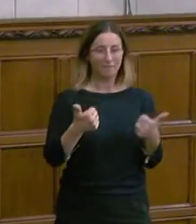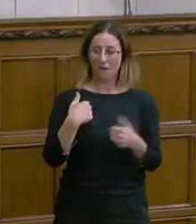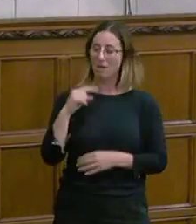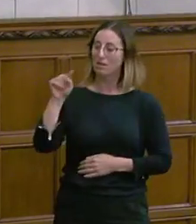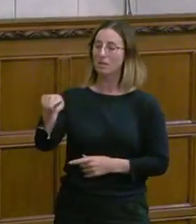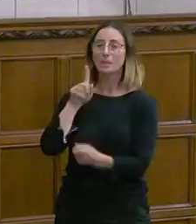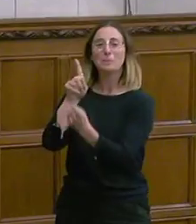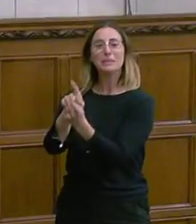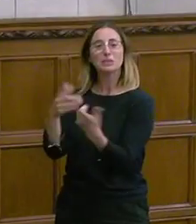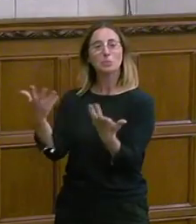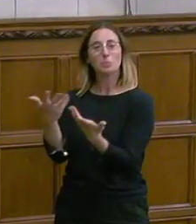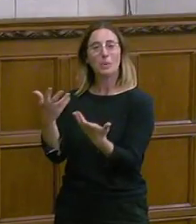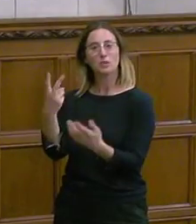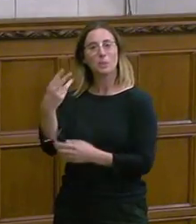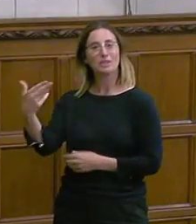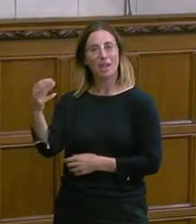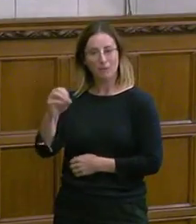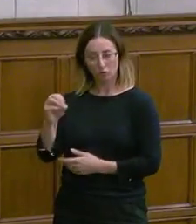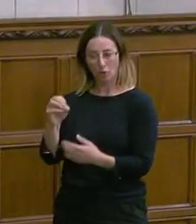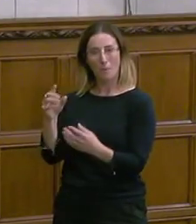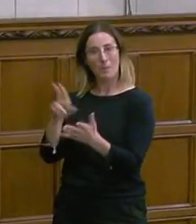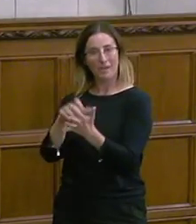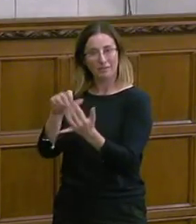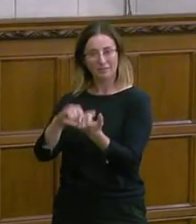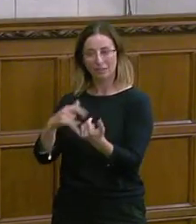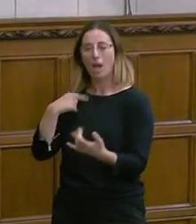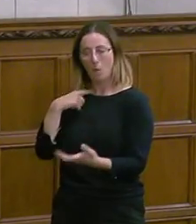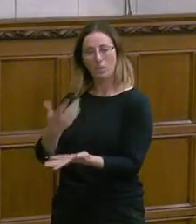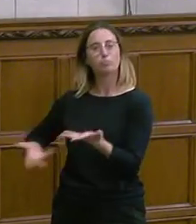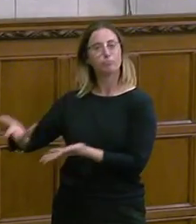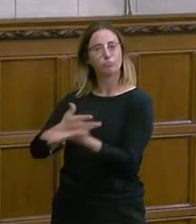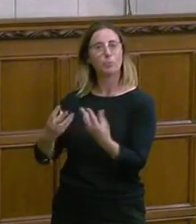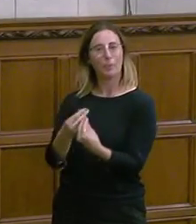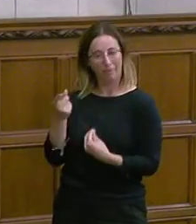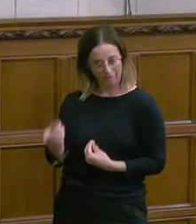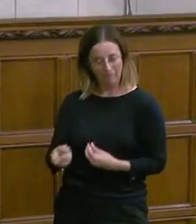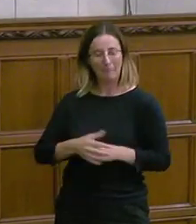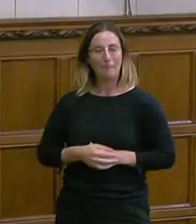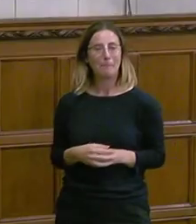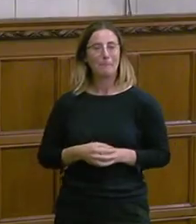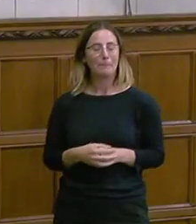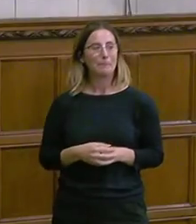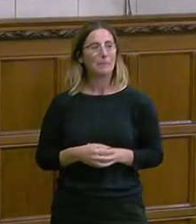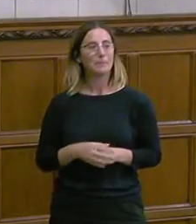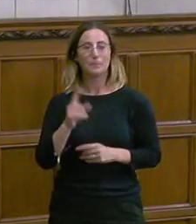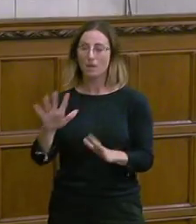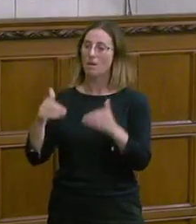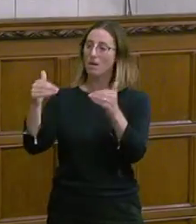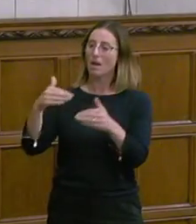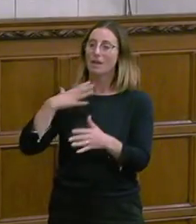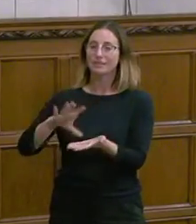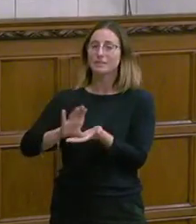the 29th to understand the evidence behind that. In addition to the high needs funding that colleges receive,